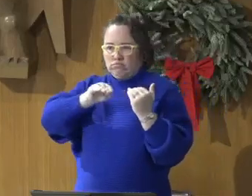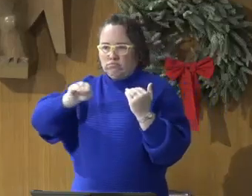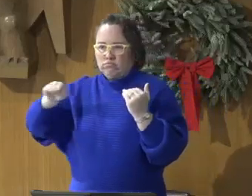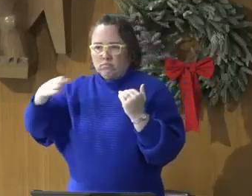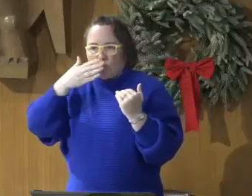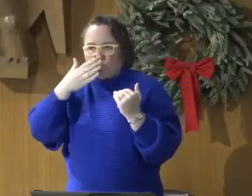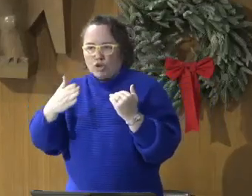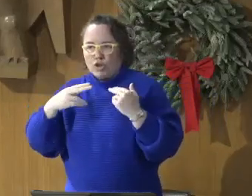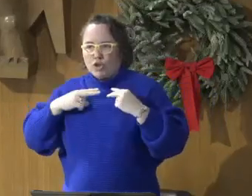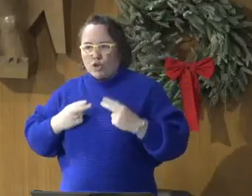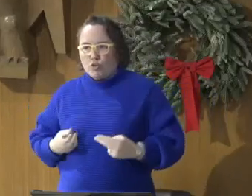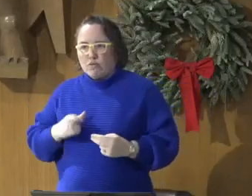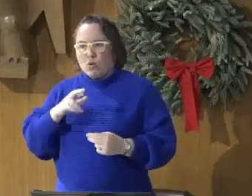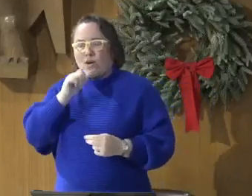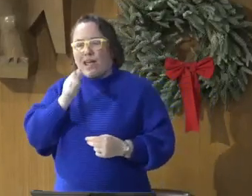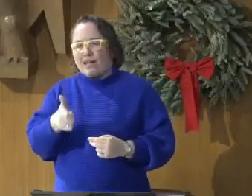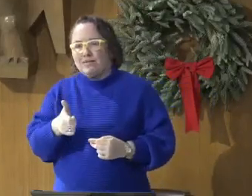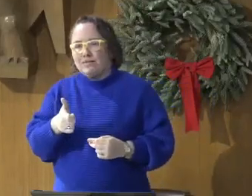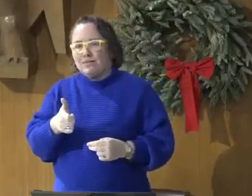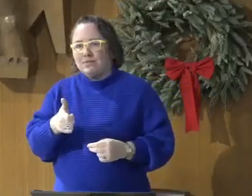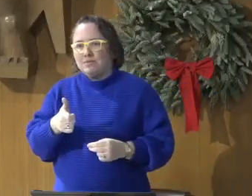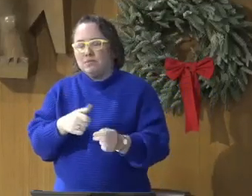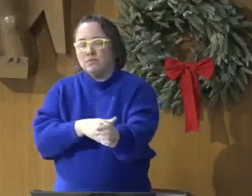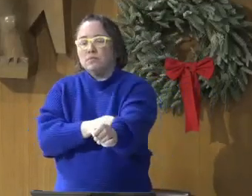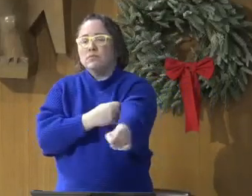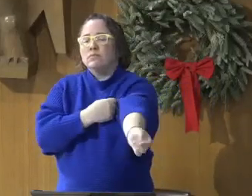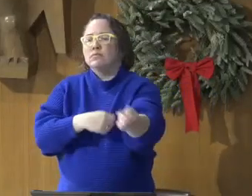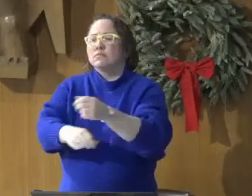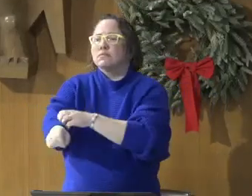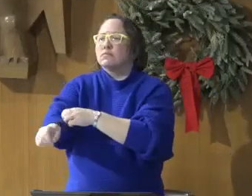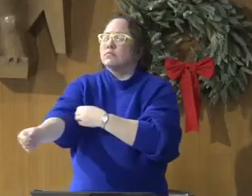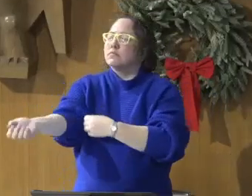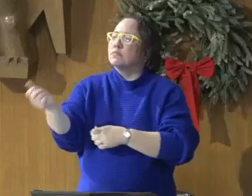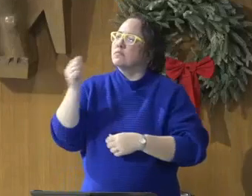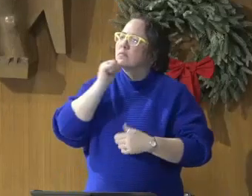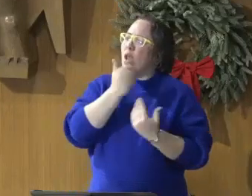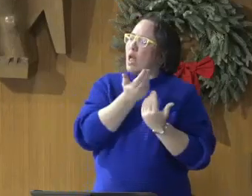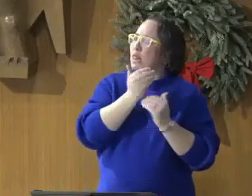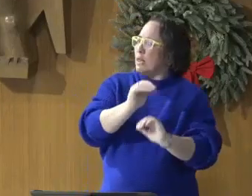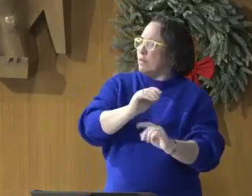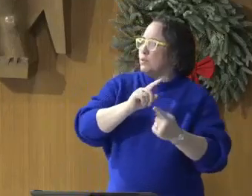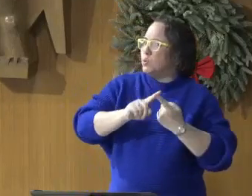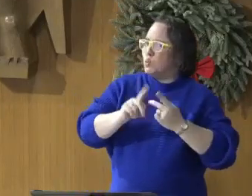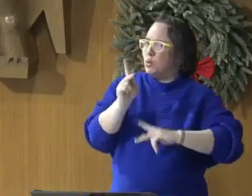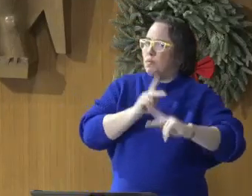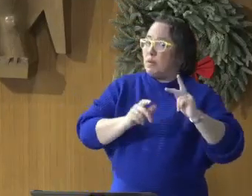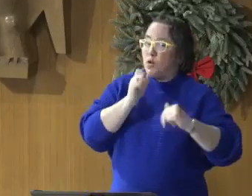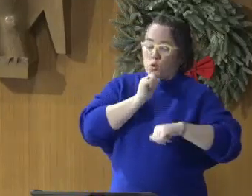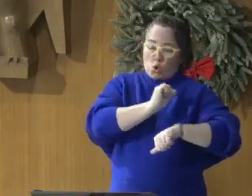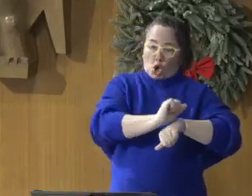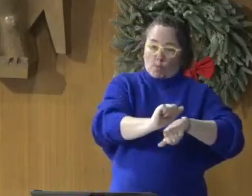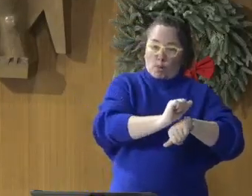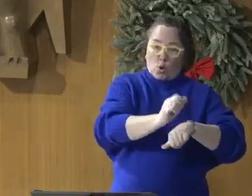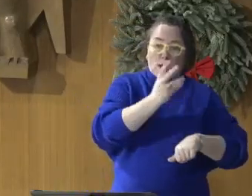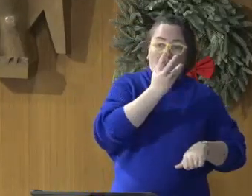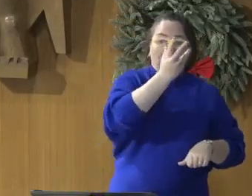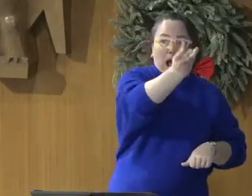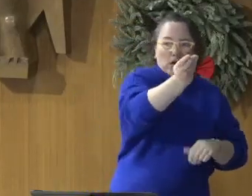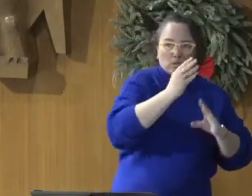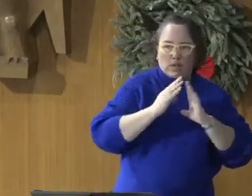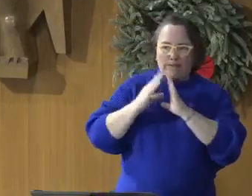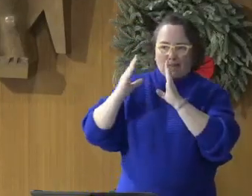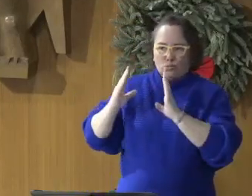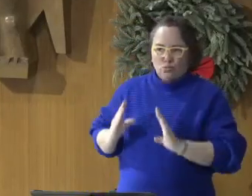human or not. And this really isn't limited to those who are employed outside of the home,